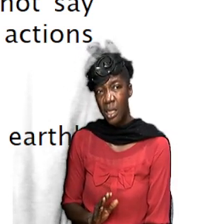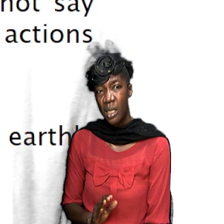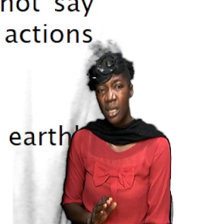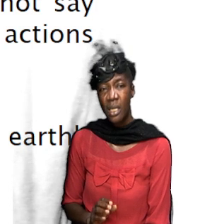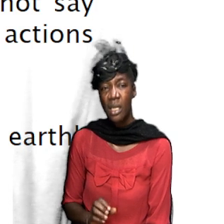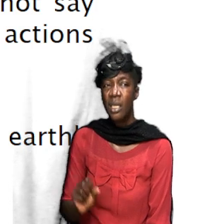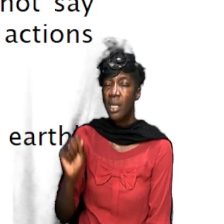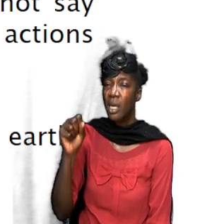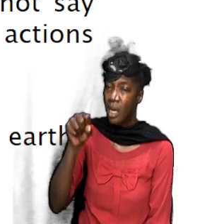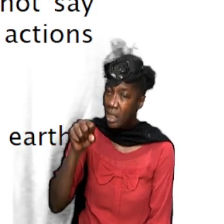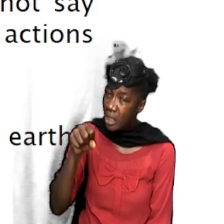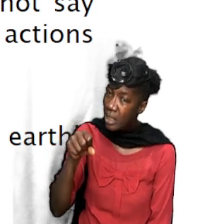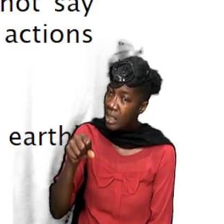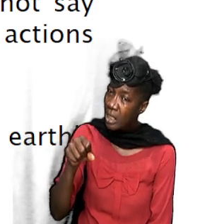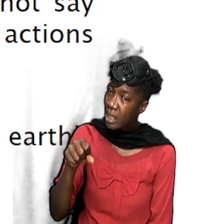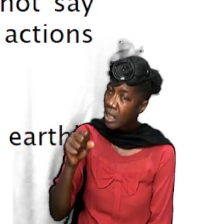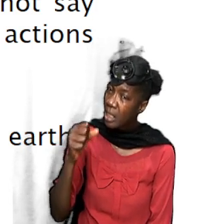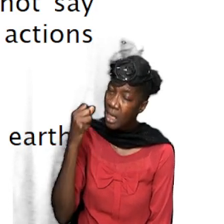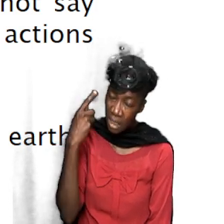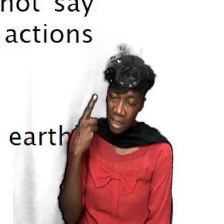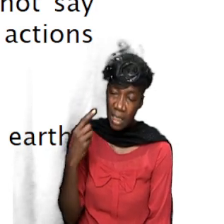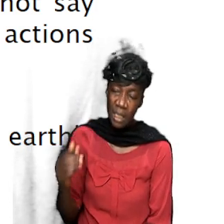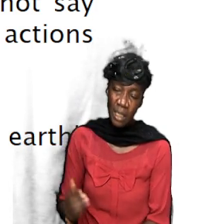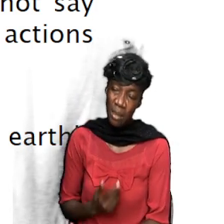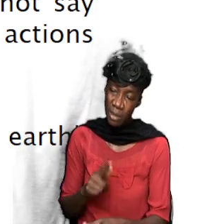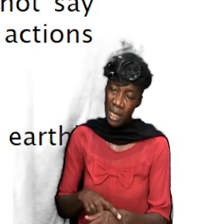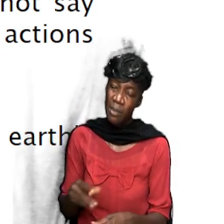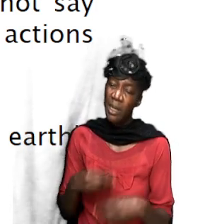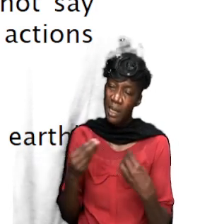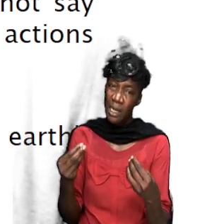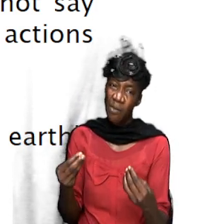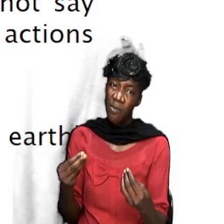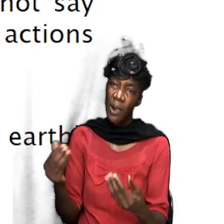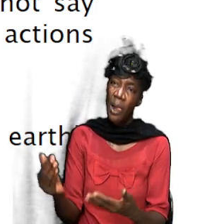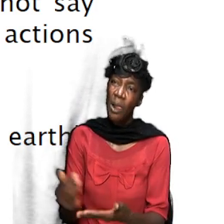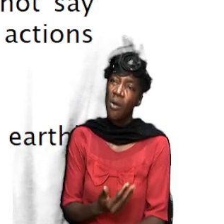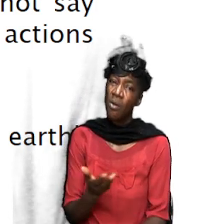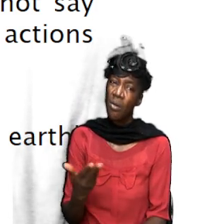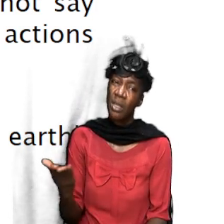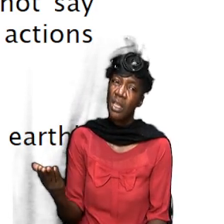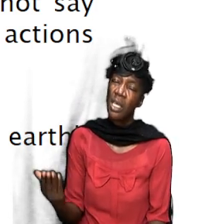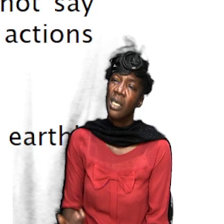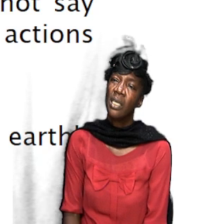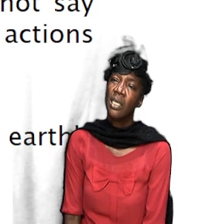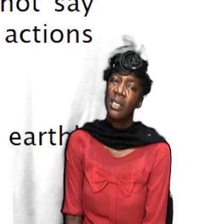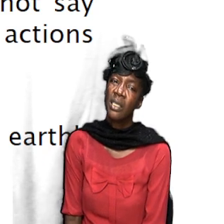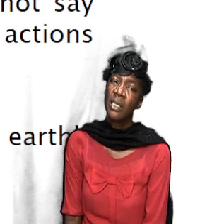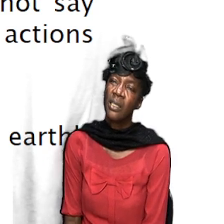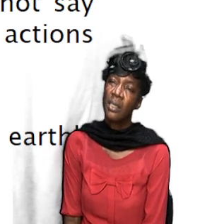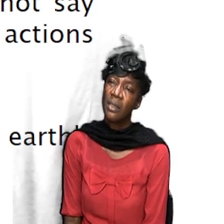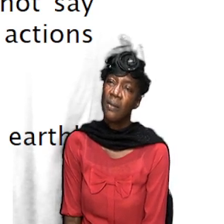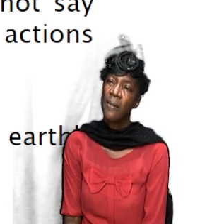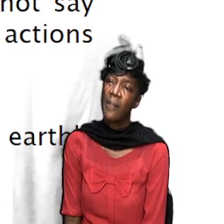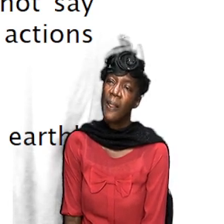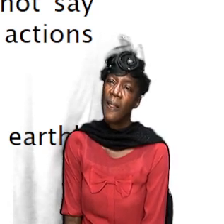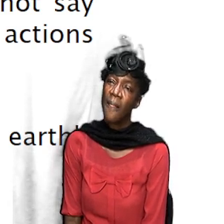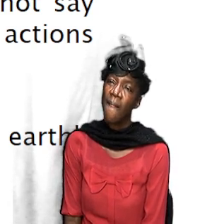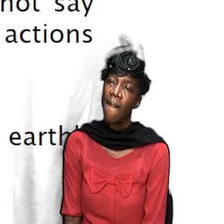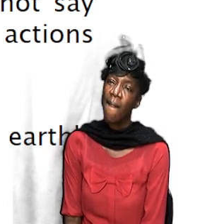Sometimes we need to give ourselves some good treats. We need to give ourselves some good treats,